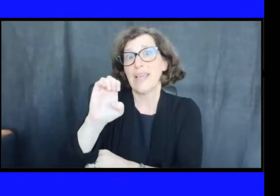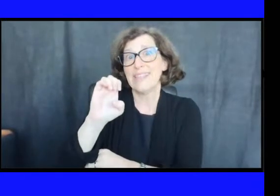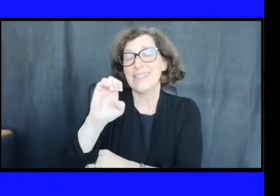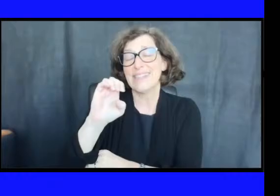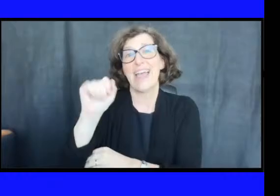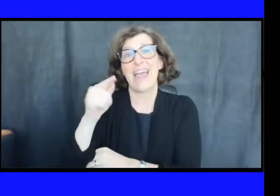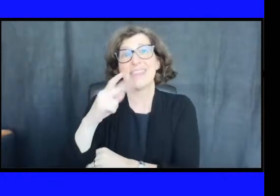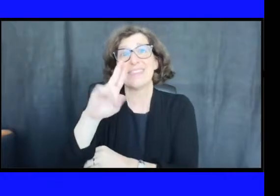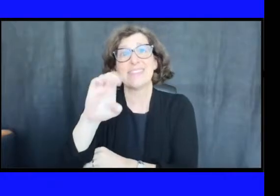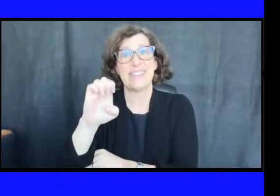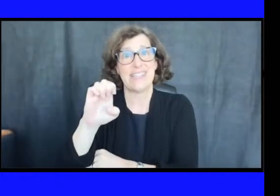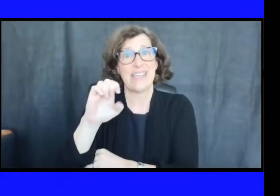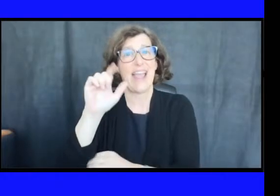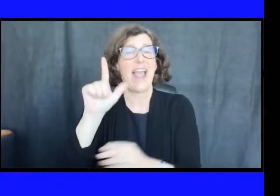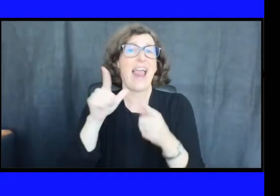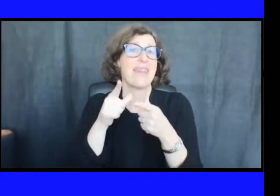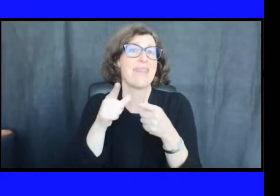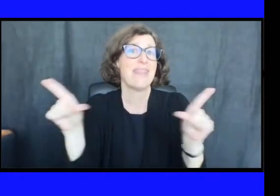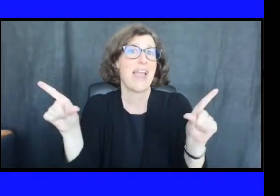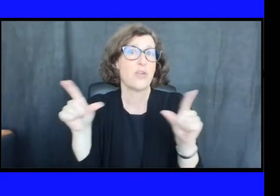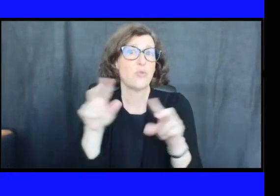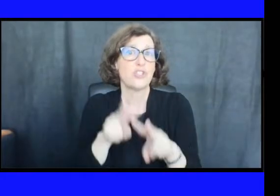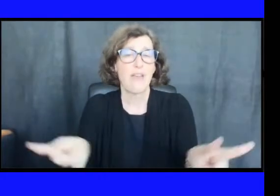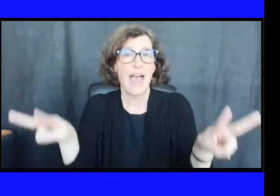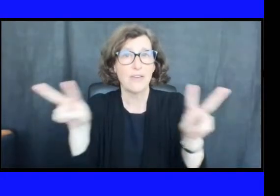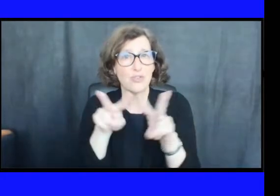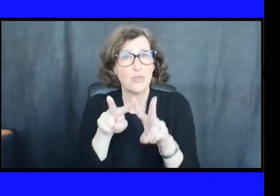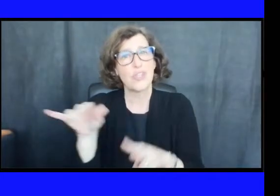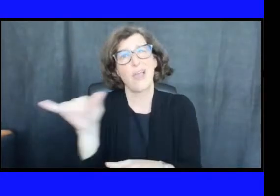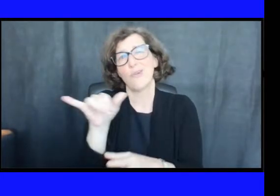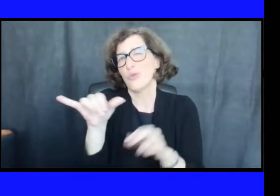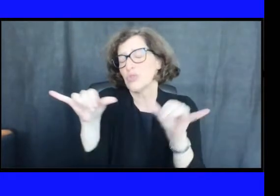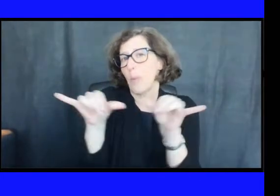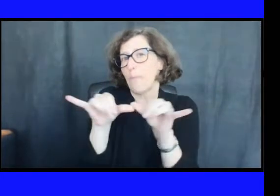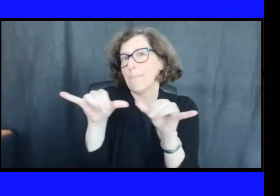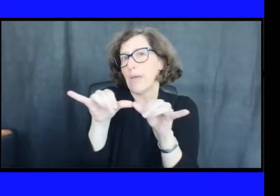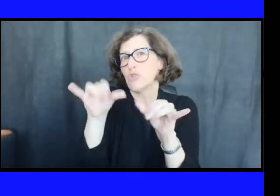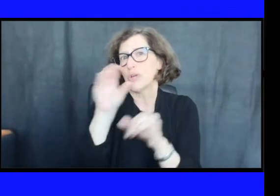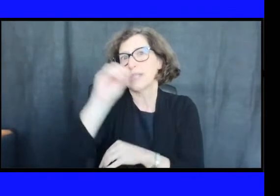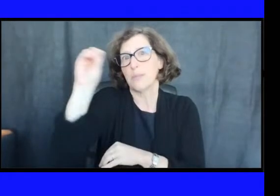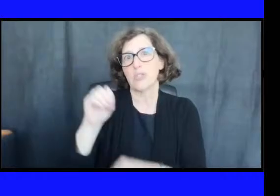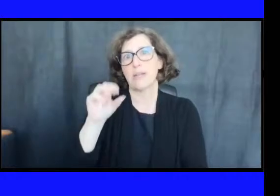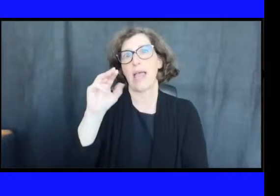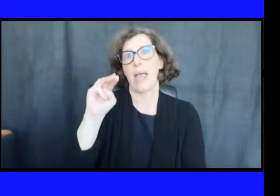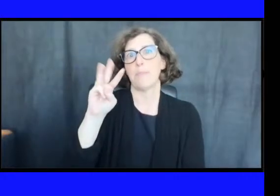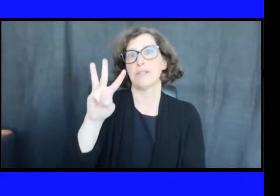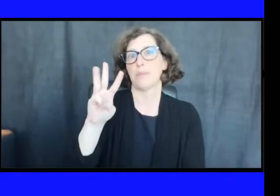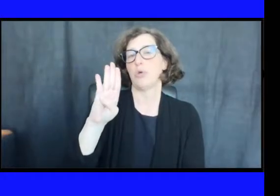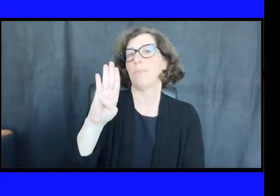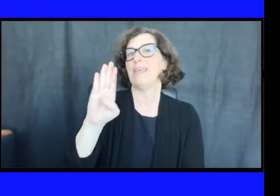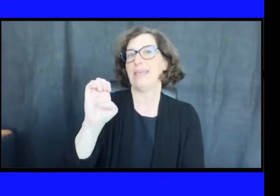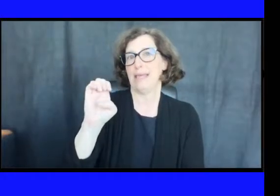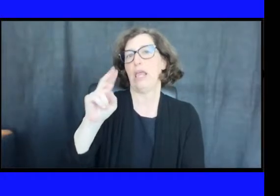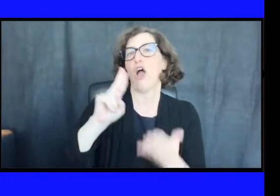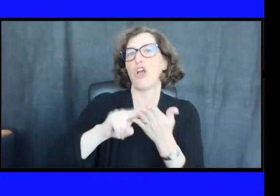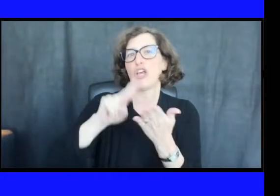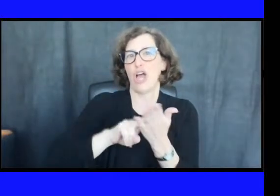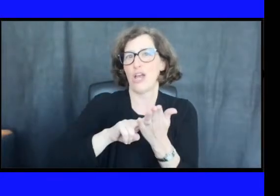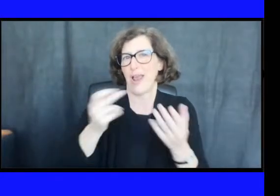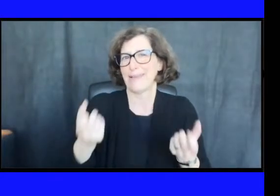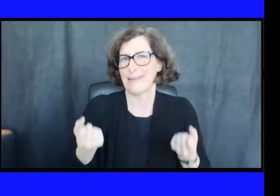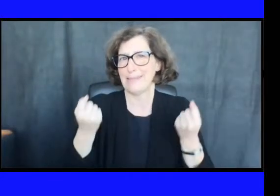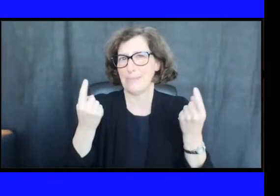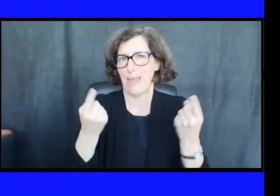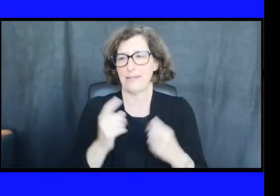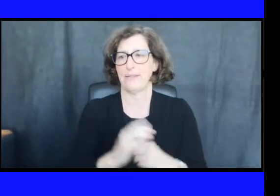is co-convener of the Citywide Coalition to End Racism in Clinical Algorithms. Dr. Davis, who is leading this effort, can provide